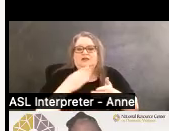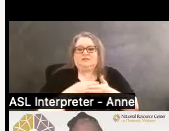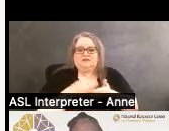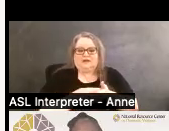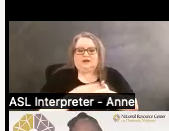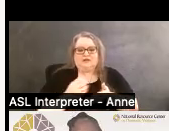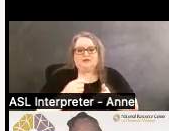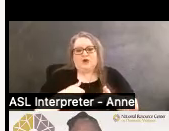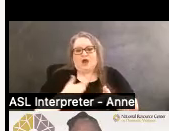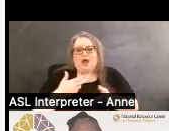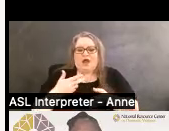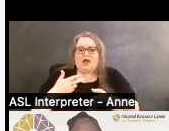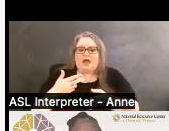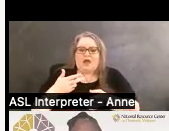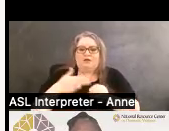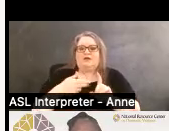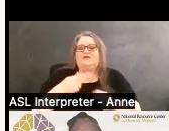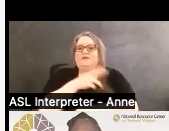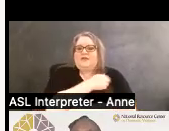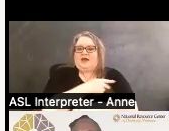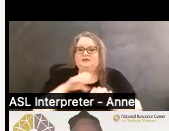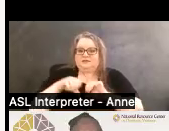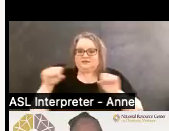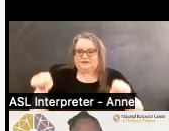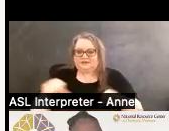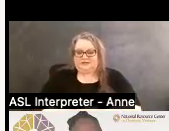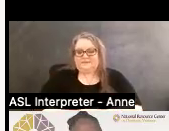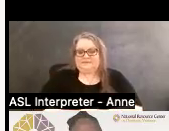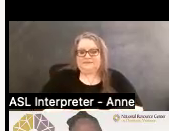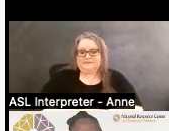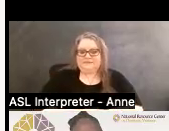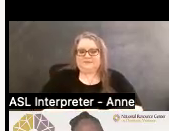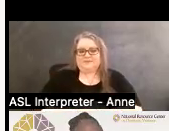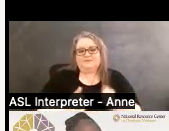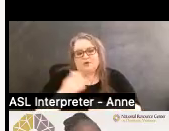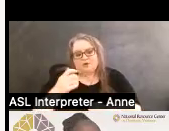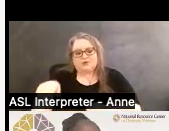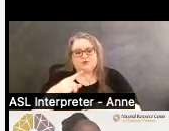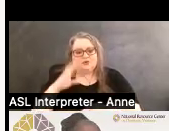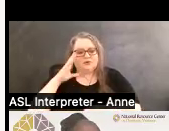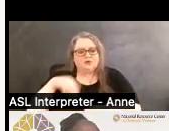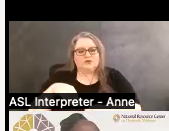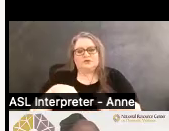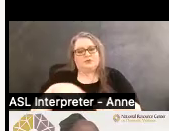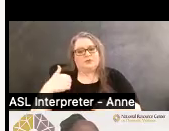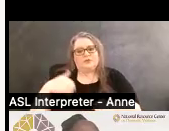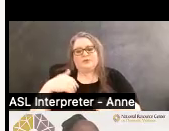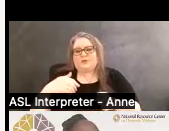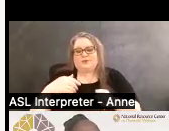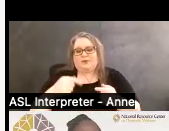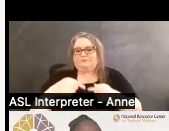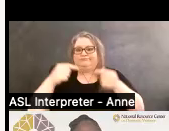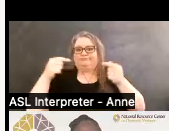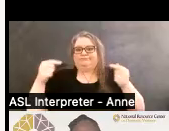I was coming in from the hospital system, which, as most of you know, is drastically different as far as